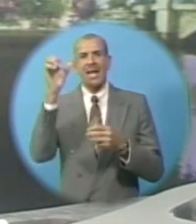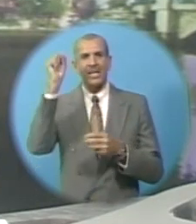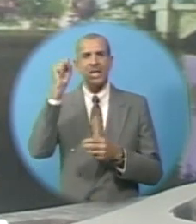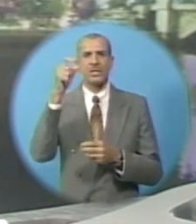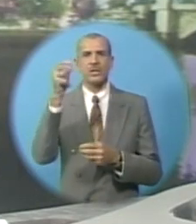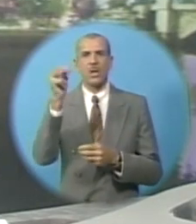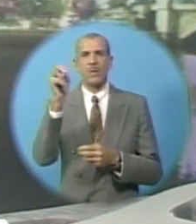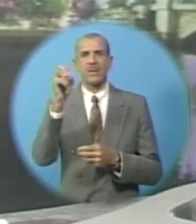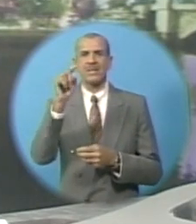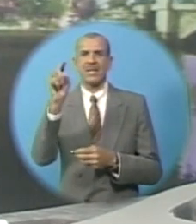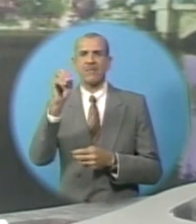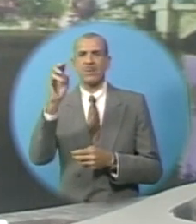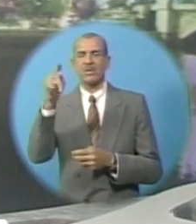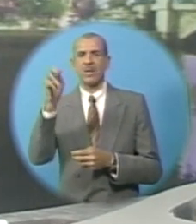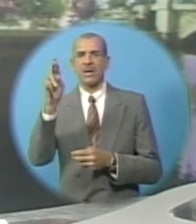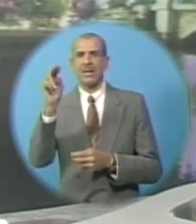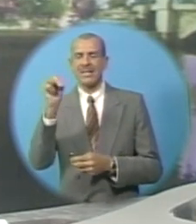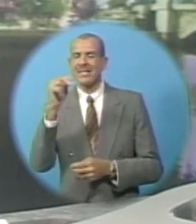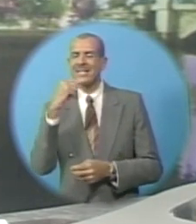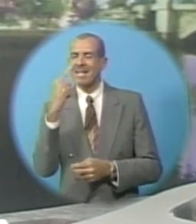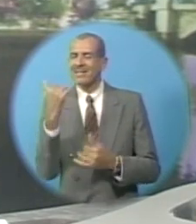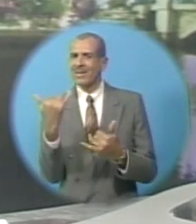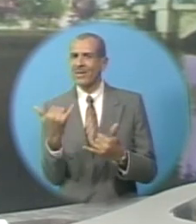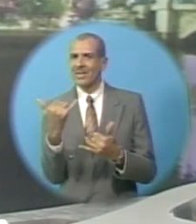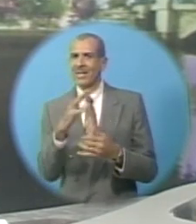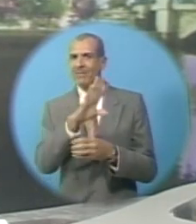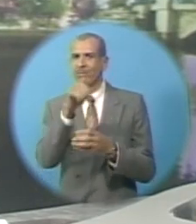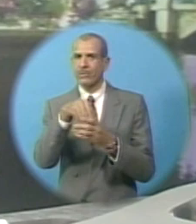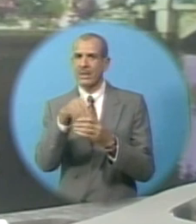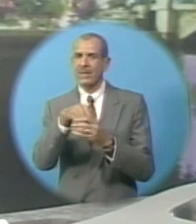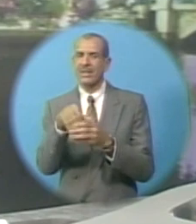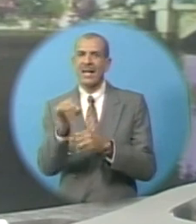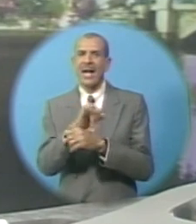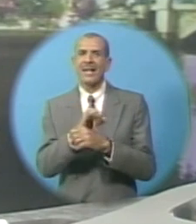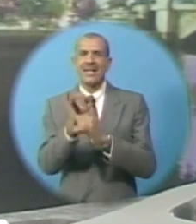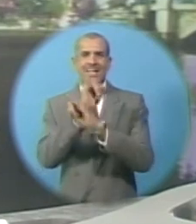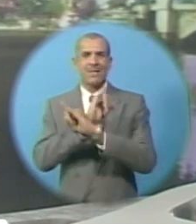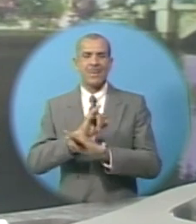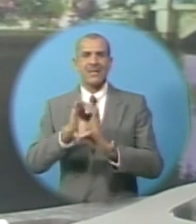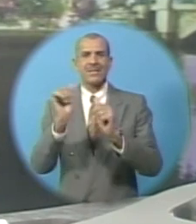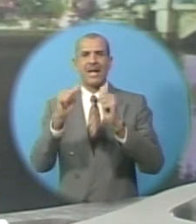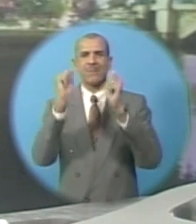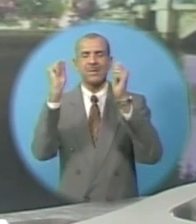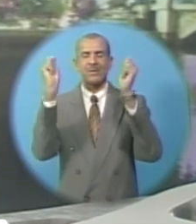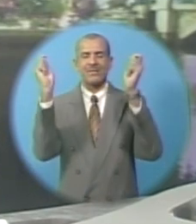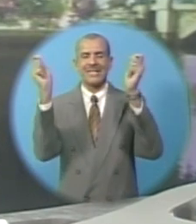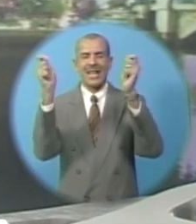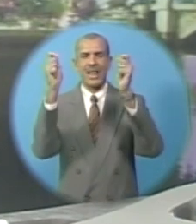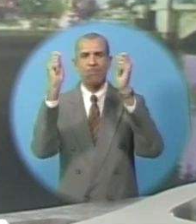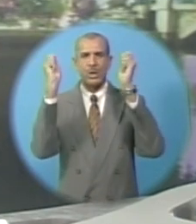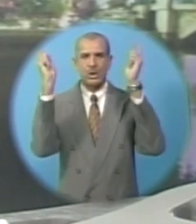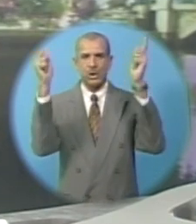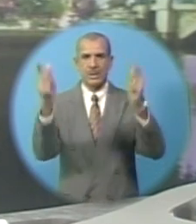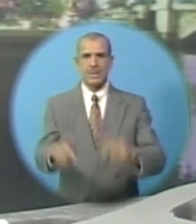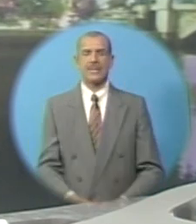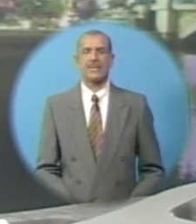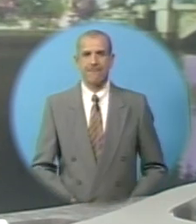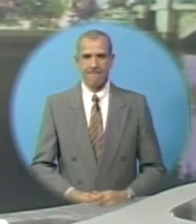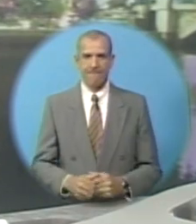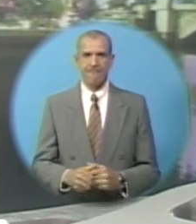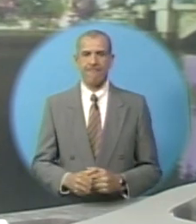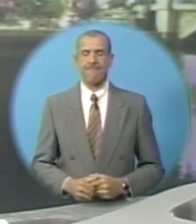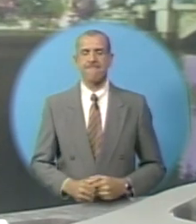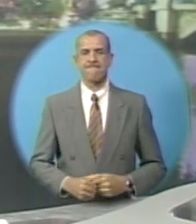Zephyrin, says this time around they also incorporated the island's independence anniversary celebrations.